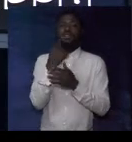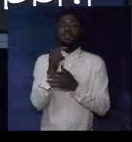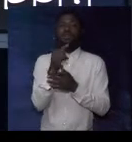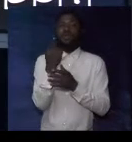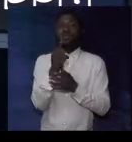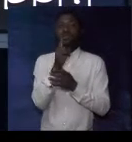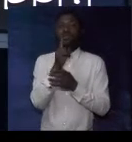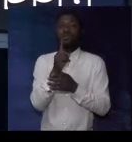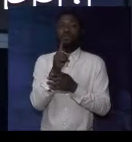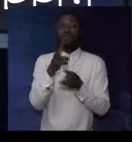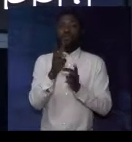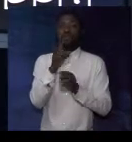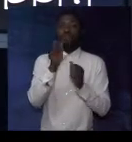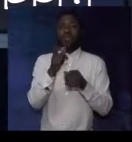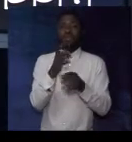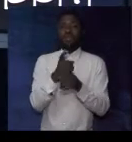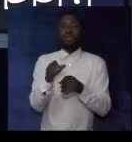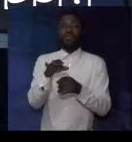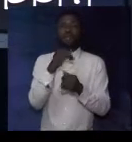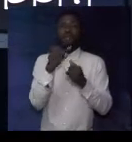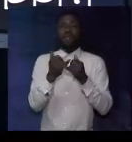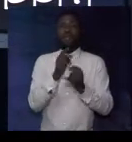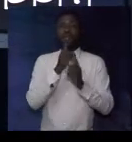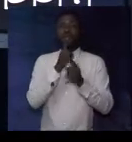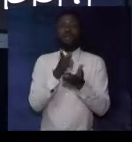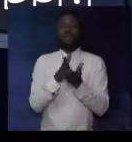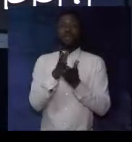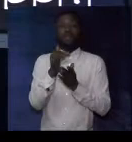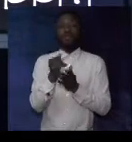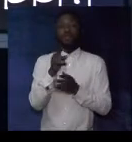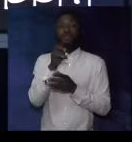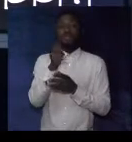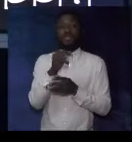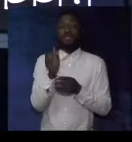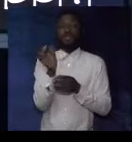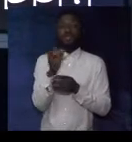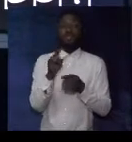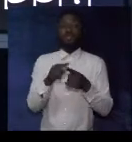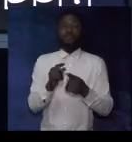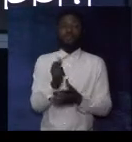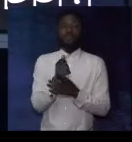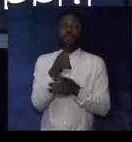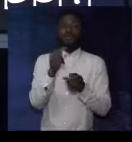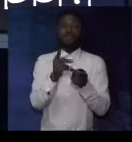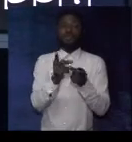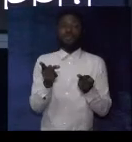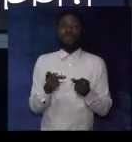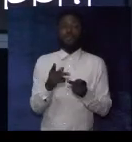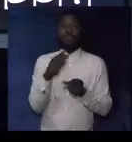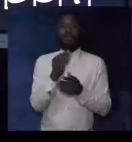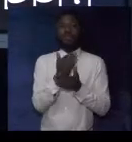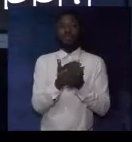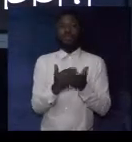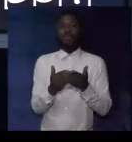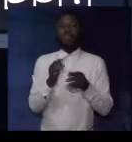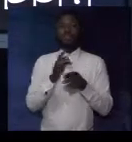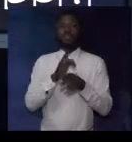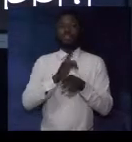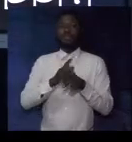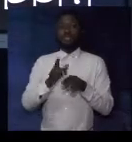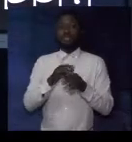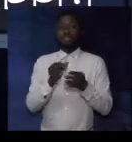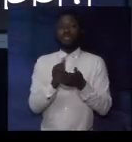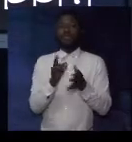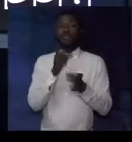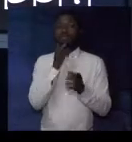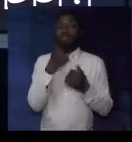0. That is the only way you can get your final answer correctly, because you need a 0 to hold the place of